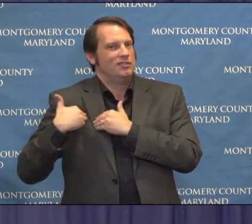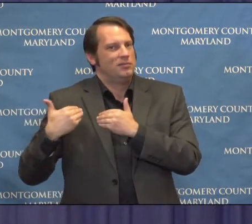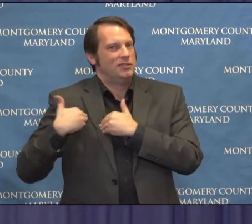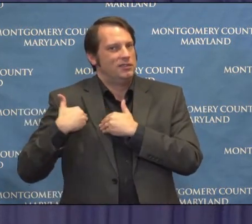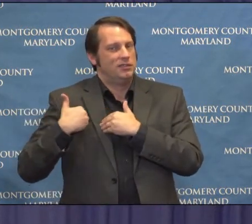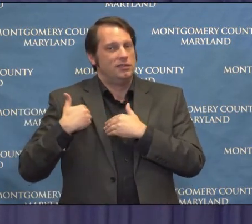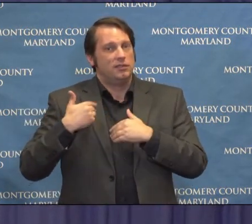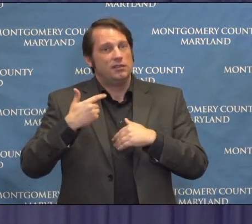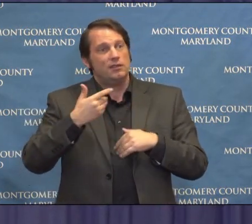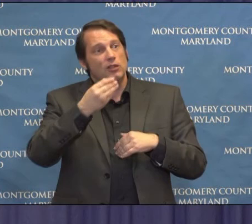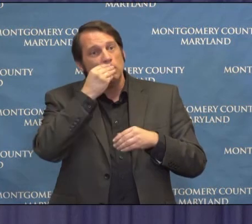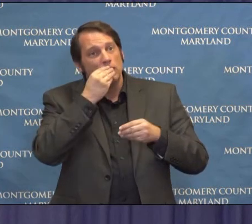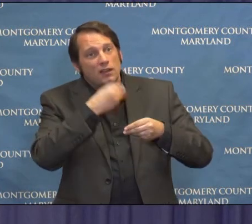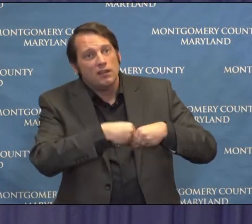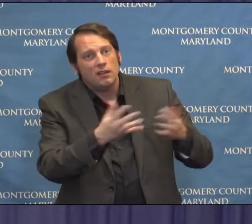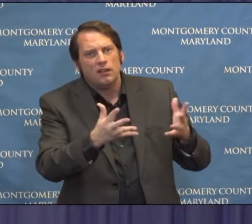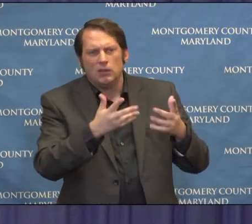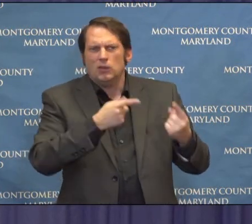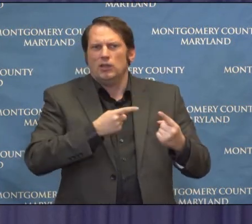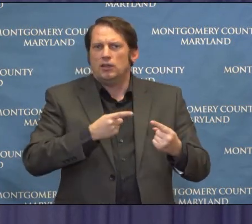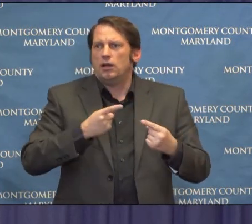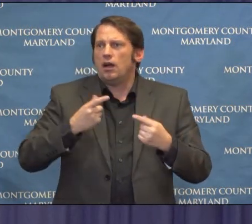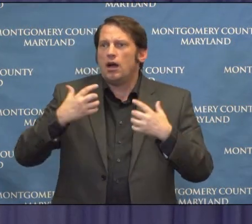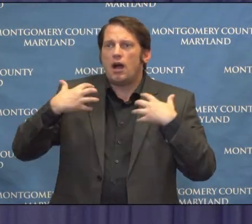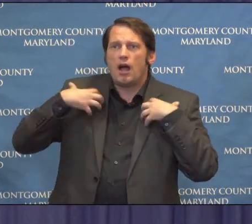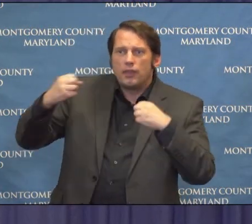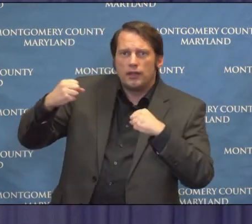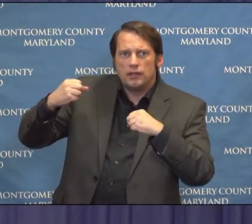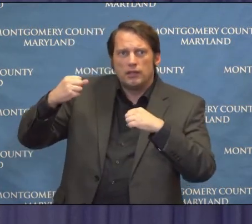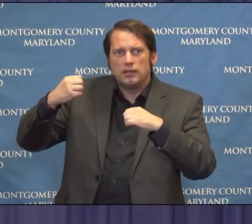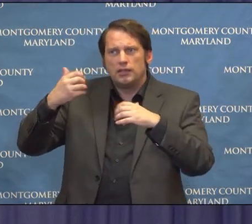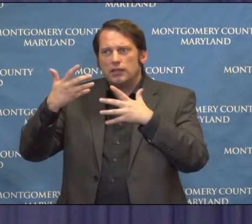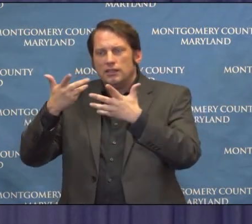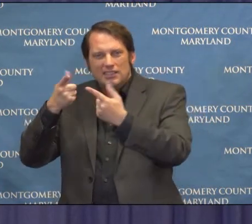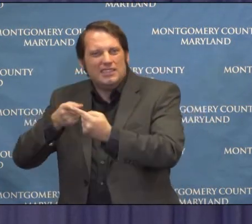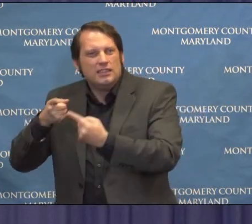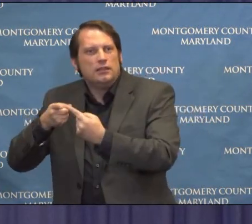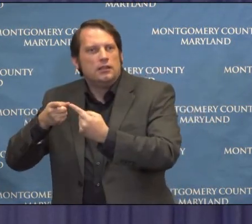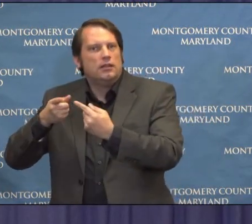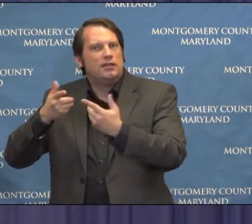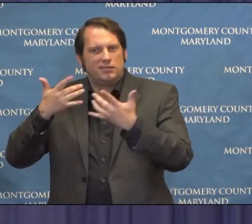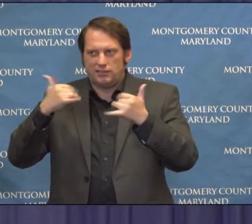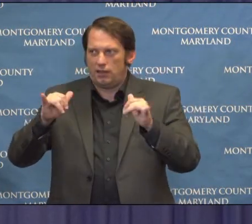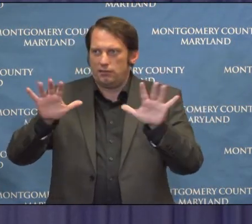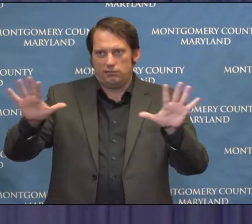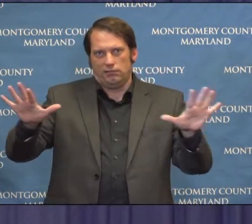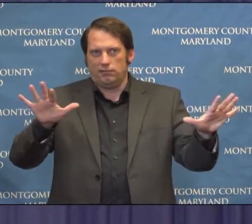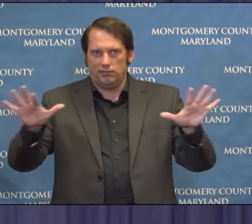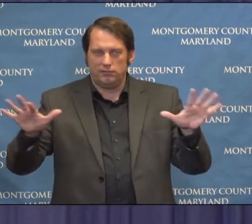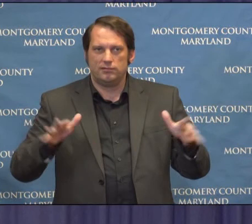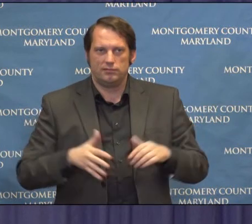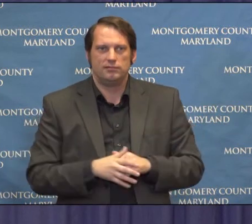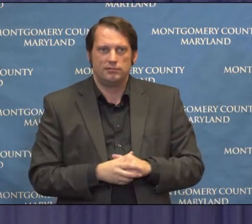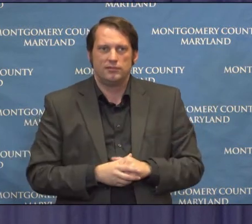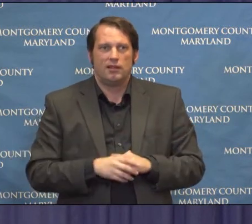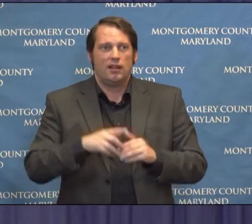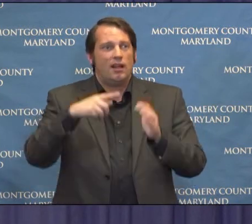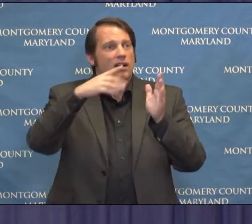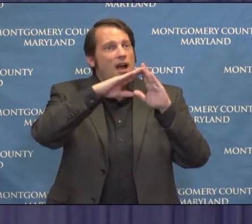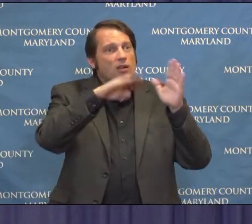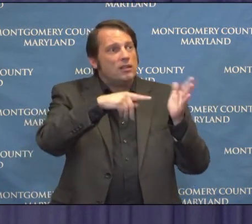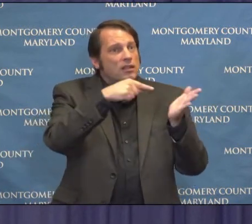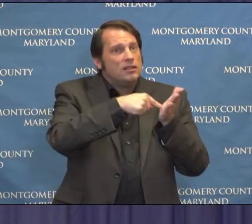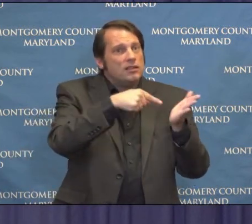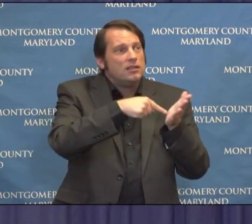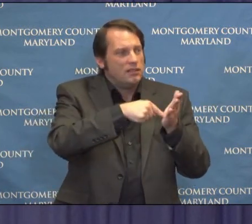was dealing with health disparities before this happened. We're trying to deal with affordable housing. We're trying to get the economy off the ground to the extent